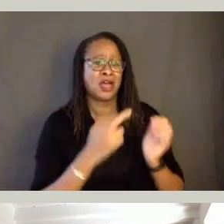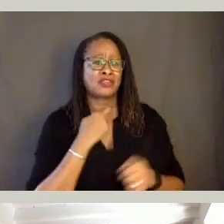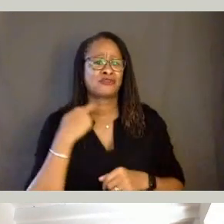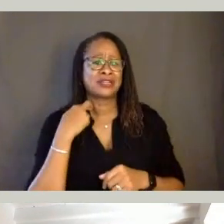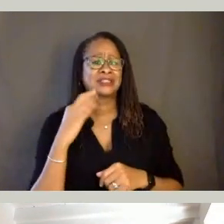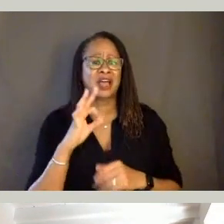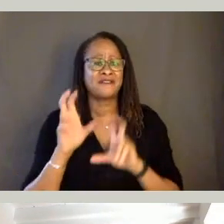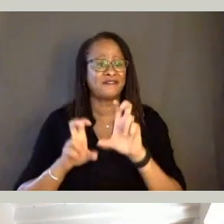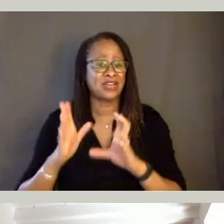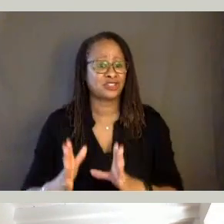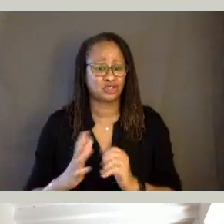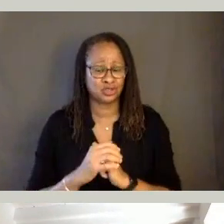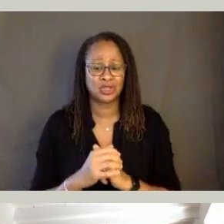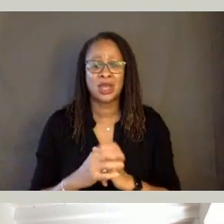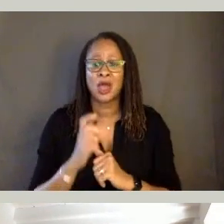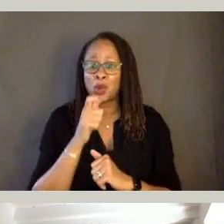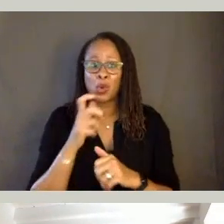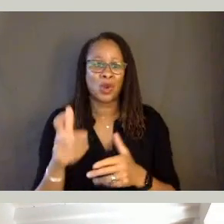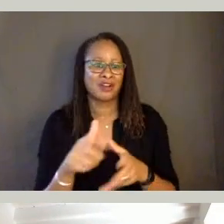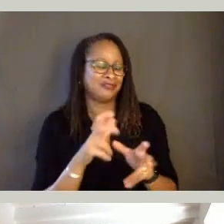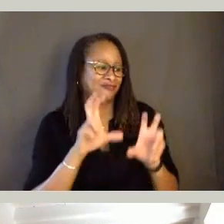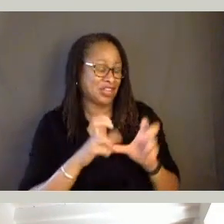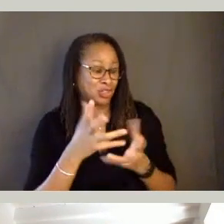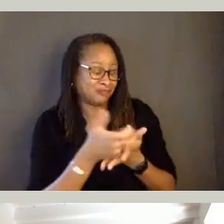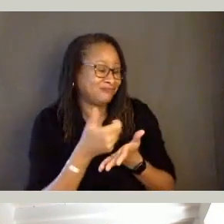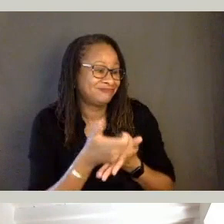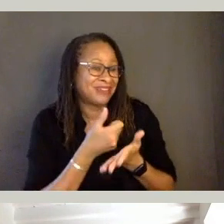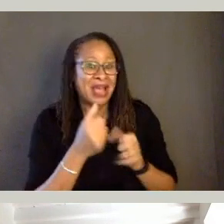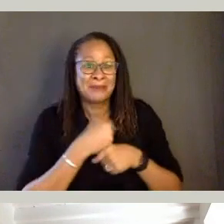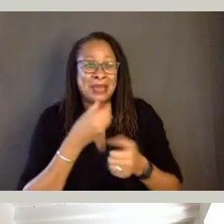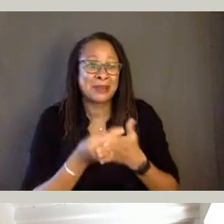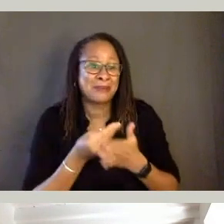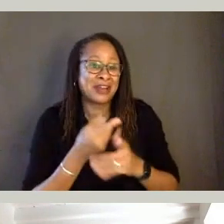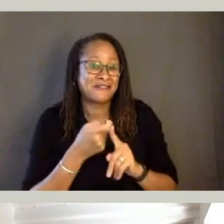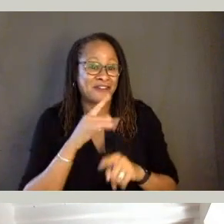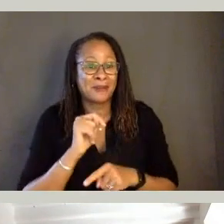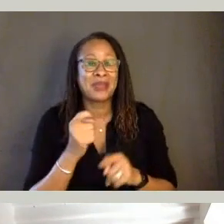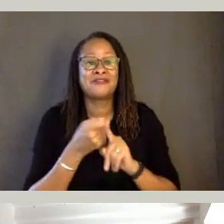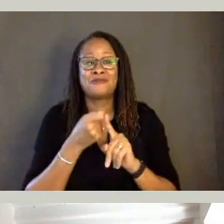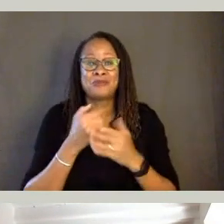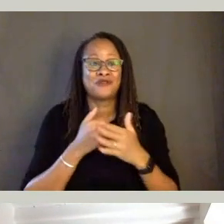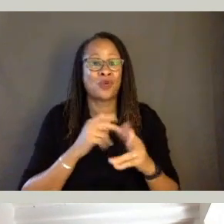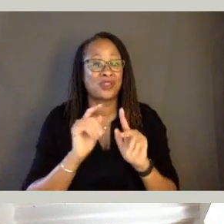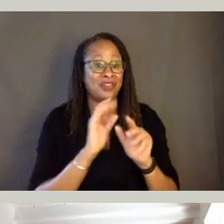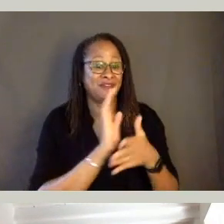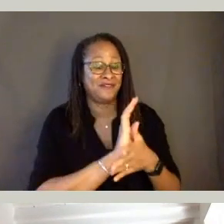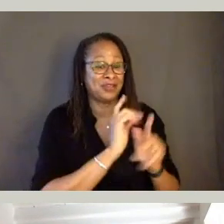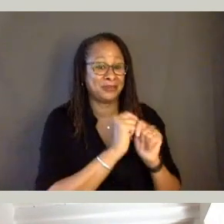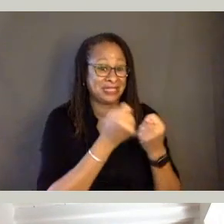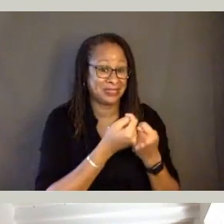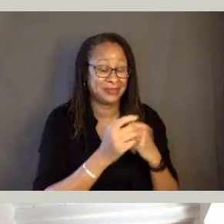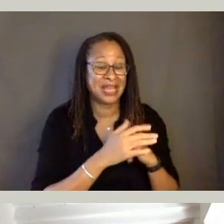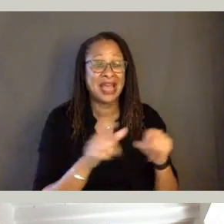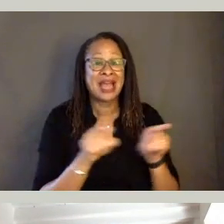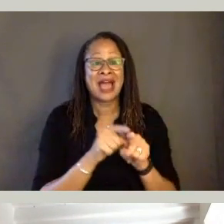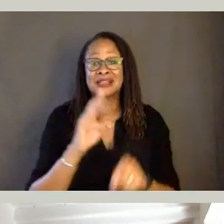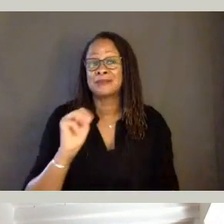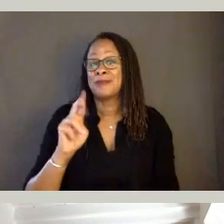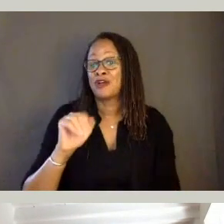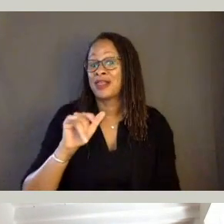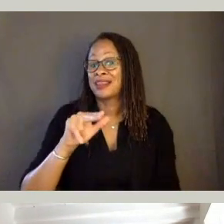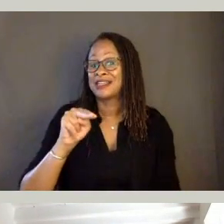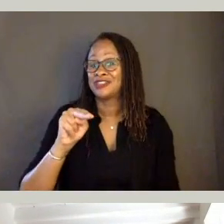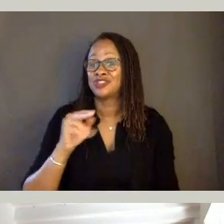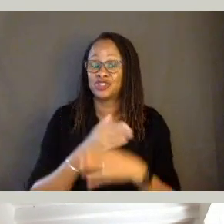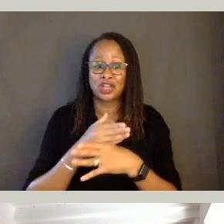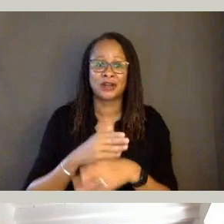of investors who are then recouping and getting making money off of this before the film teams, as you know, as Marilyn shared,